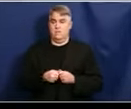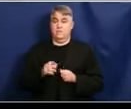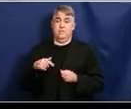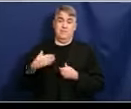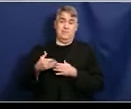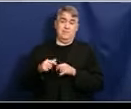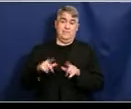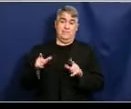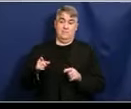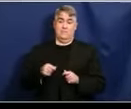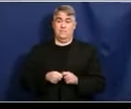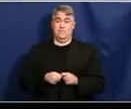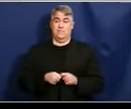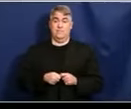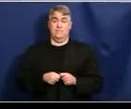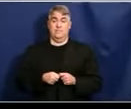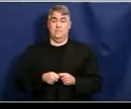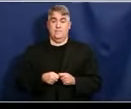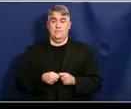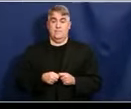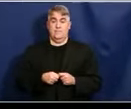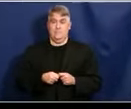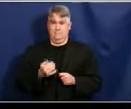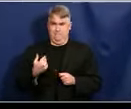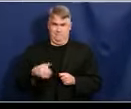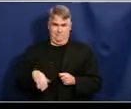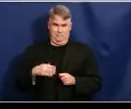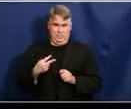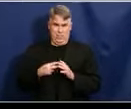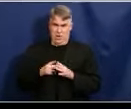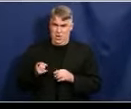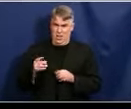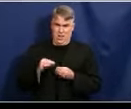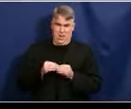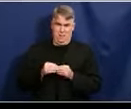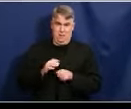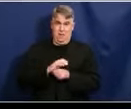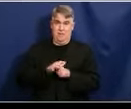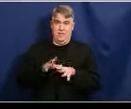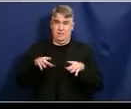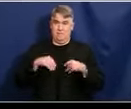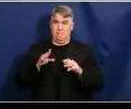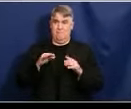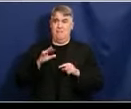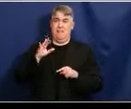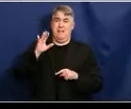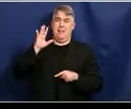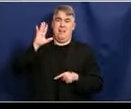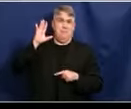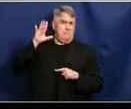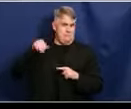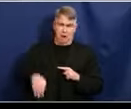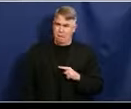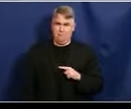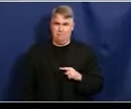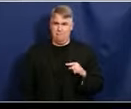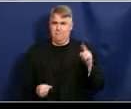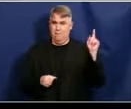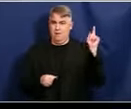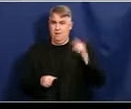a historical presentation of cases that are reported by illness onset